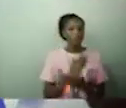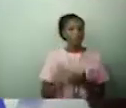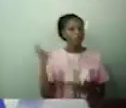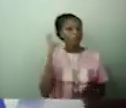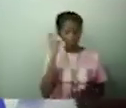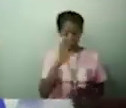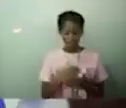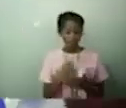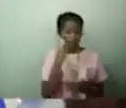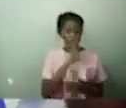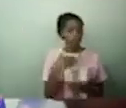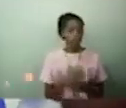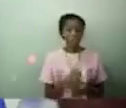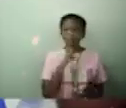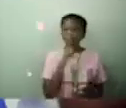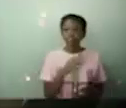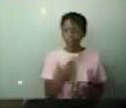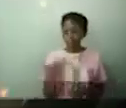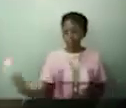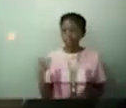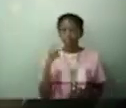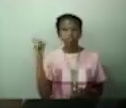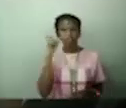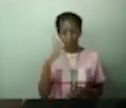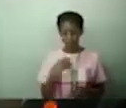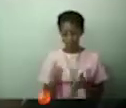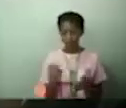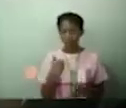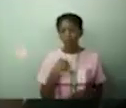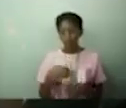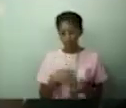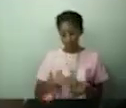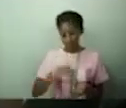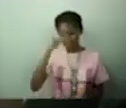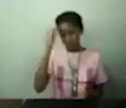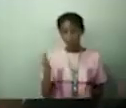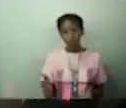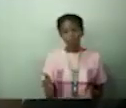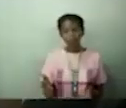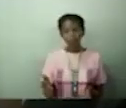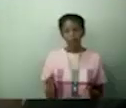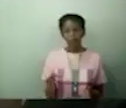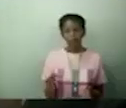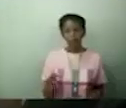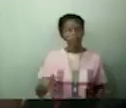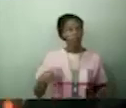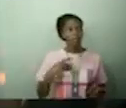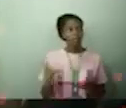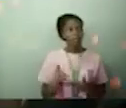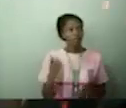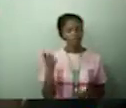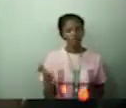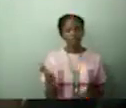philosophies that underpin them. Any kind of thing you want to do in education, even the way people teach, it is some